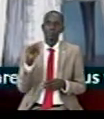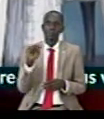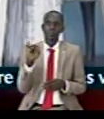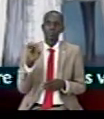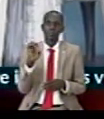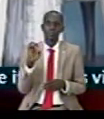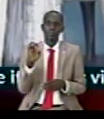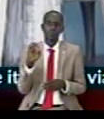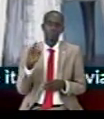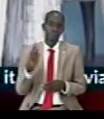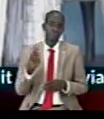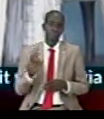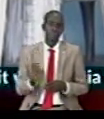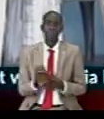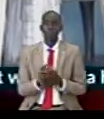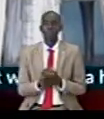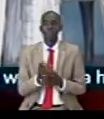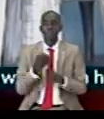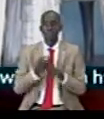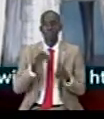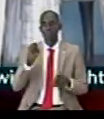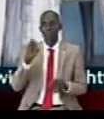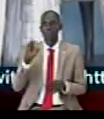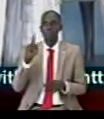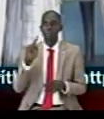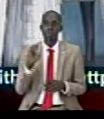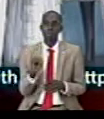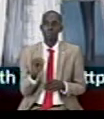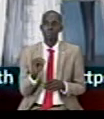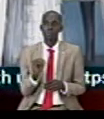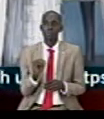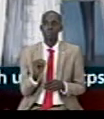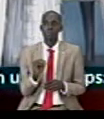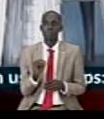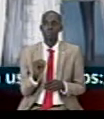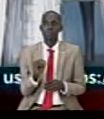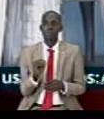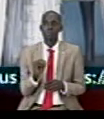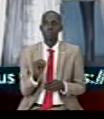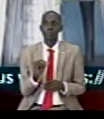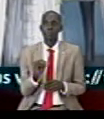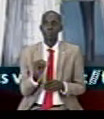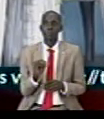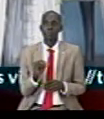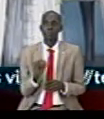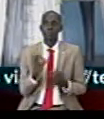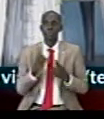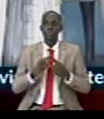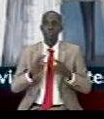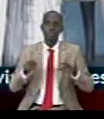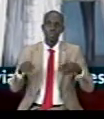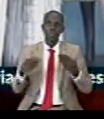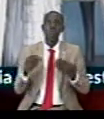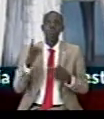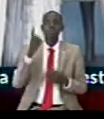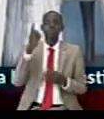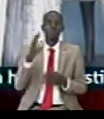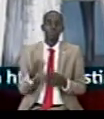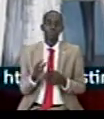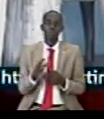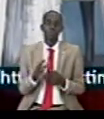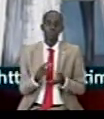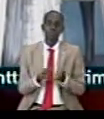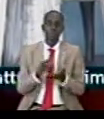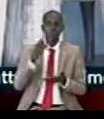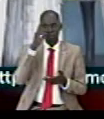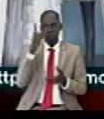Sabombrini, Sokoto State, Nigeria. I'm here this afternoon to give God the glory for